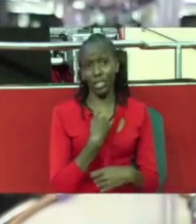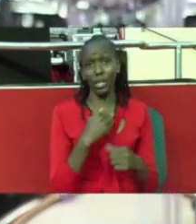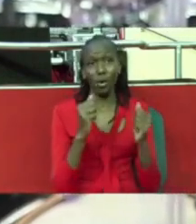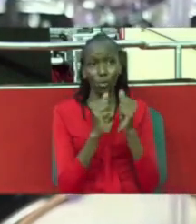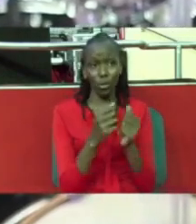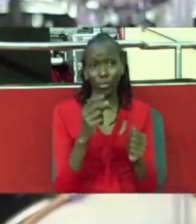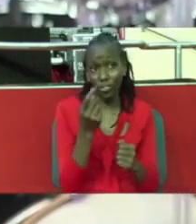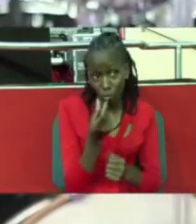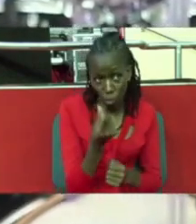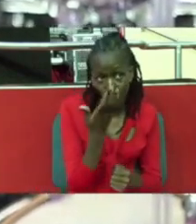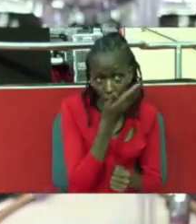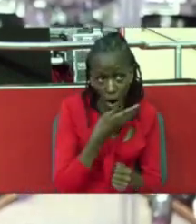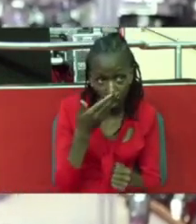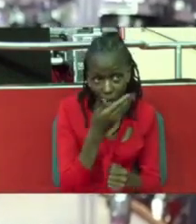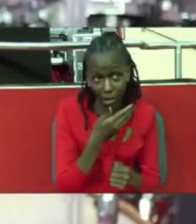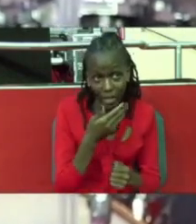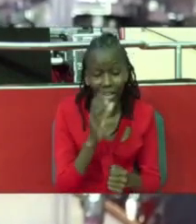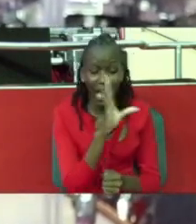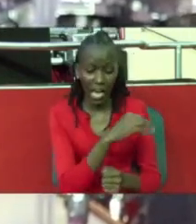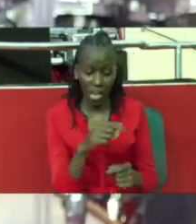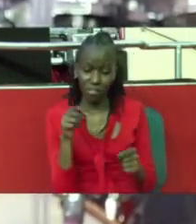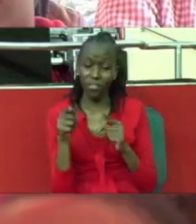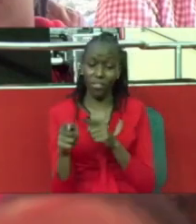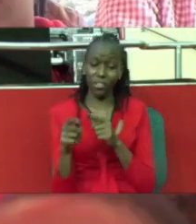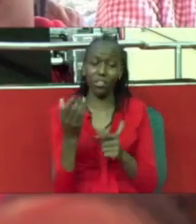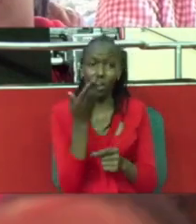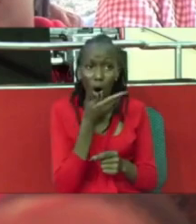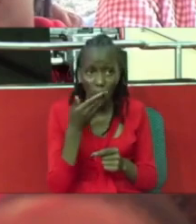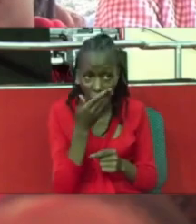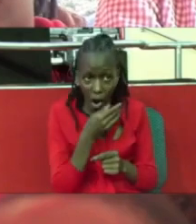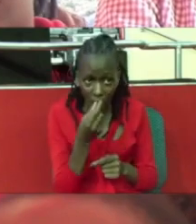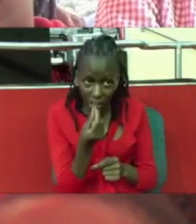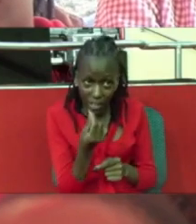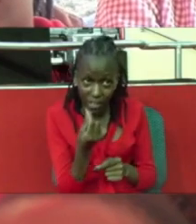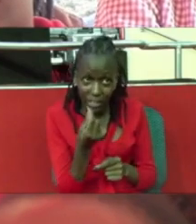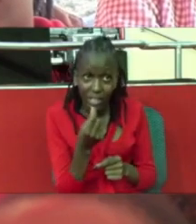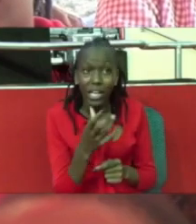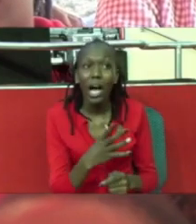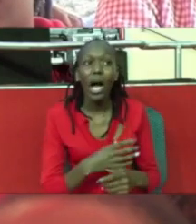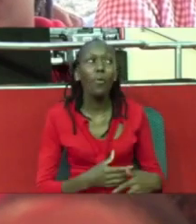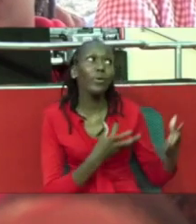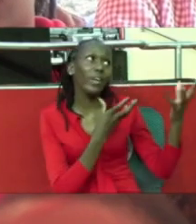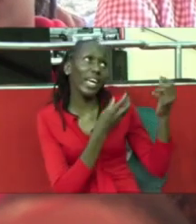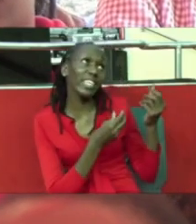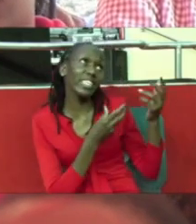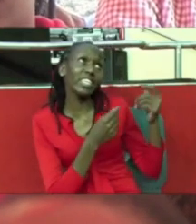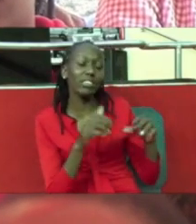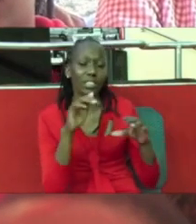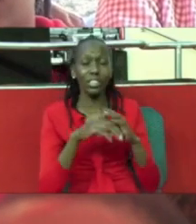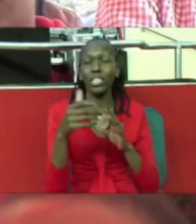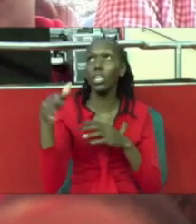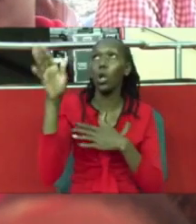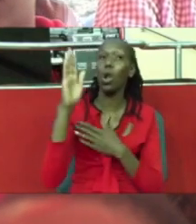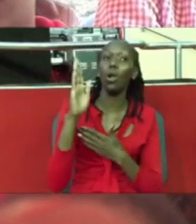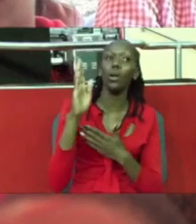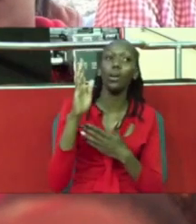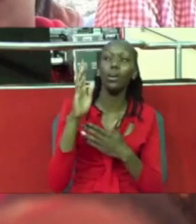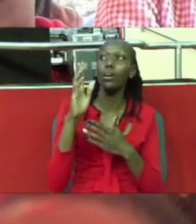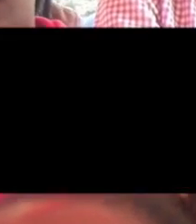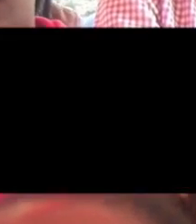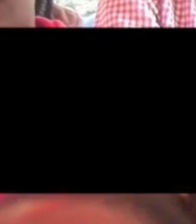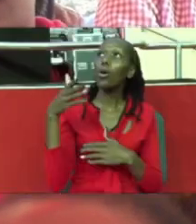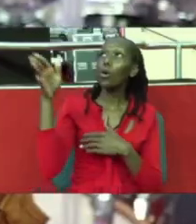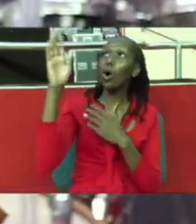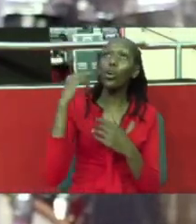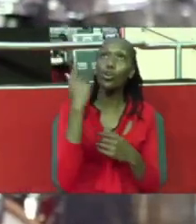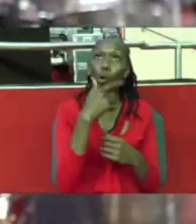nina mafuta kidogo. And this little oil. Na mafuta haya kidogo. I will entrust it to the Lord. Nitaweza kuyatumainia kwake Bwana. The little